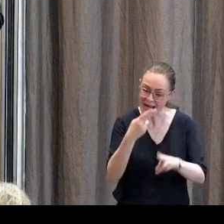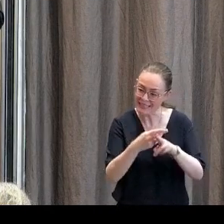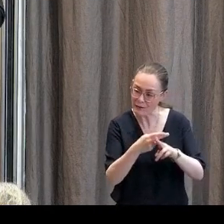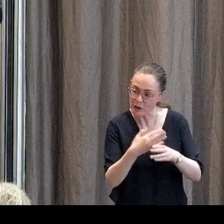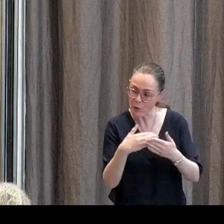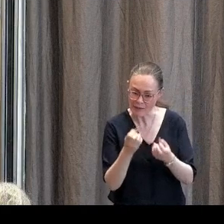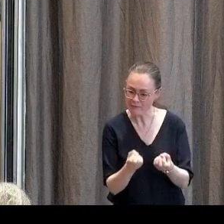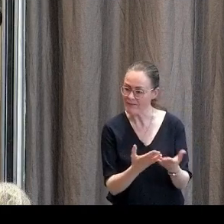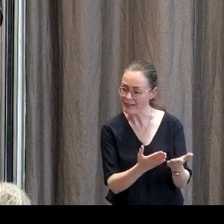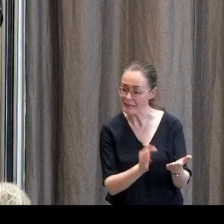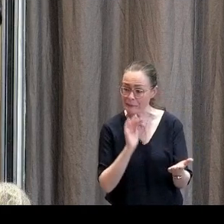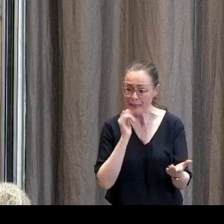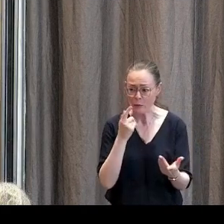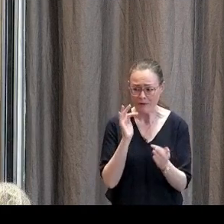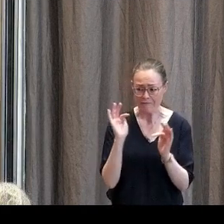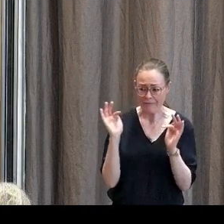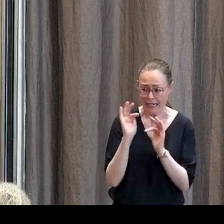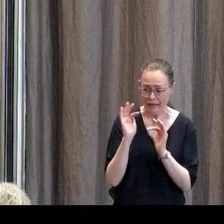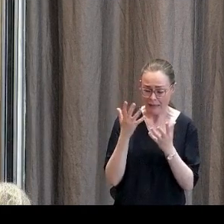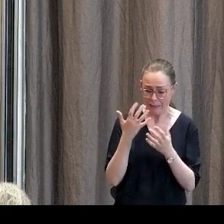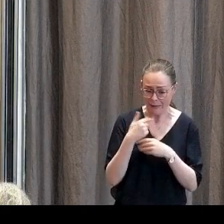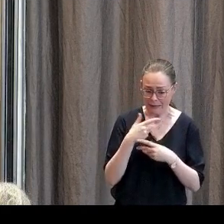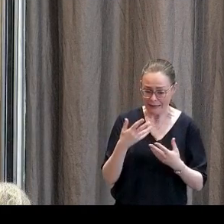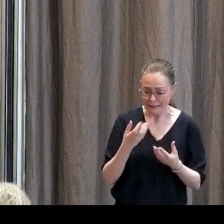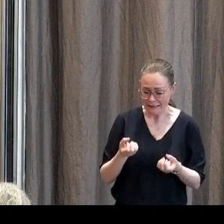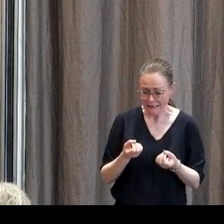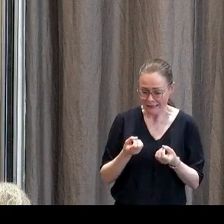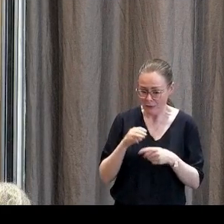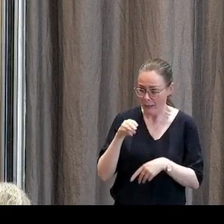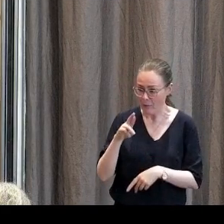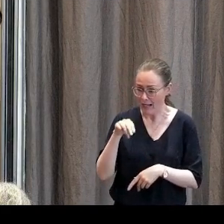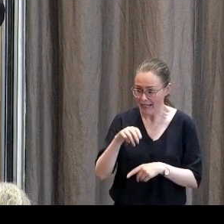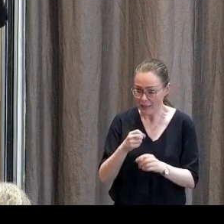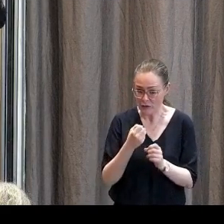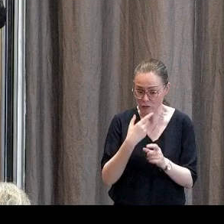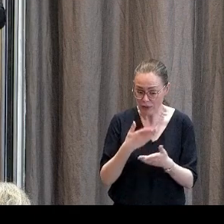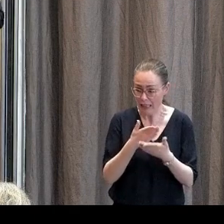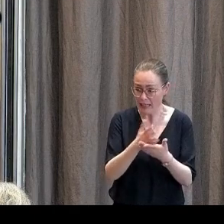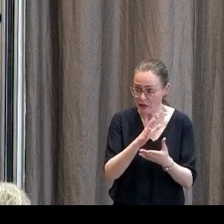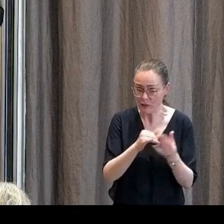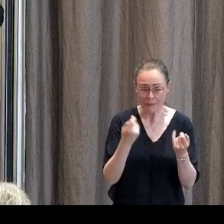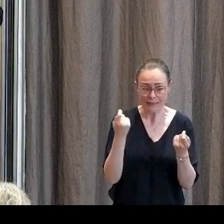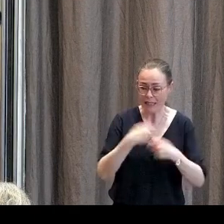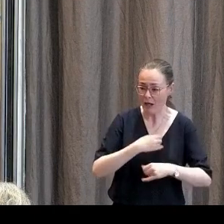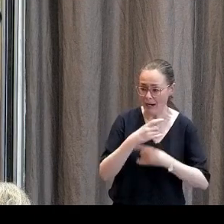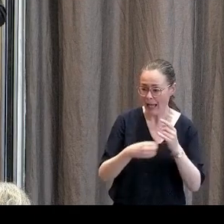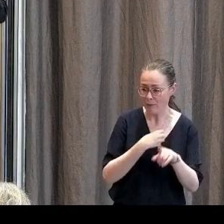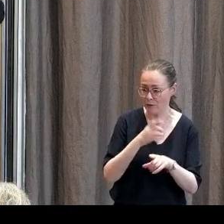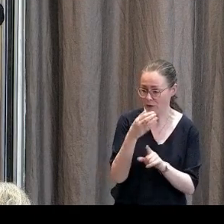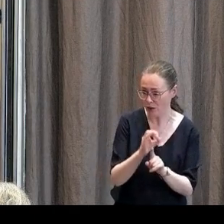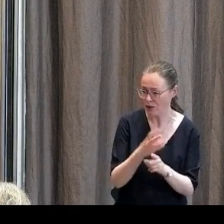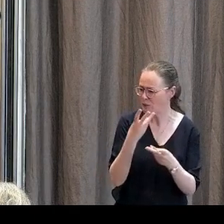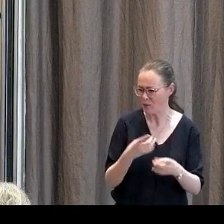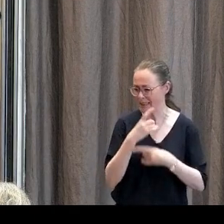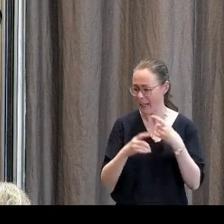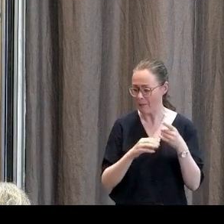was given. Because, of course, our biggest fear was we would give this microRNA drug to the dog and something terrible would happen. We didn't know.